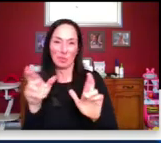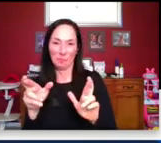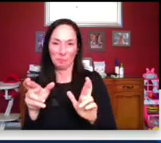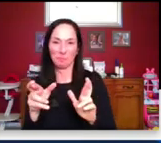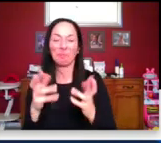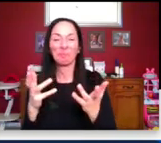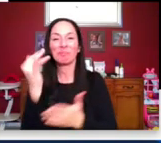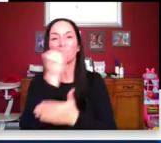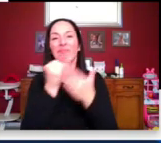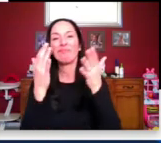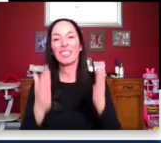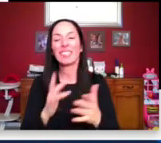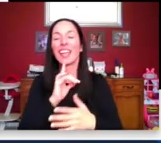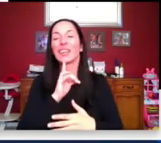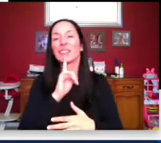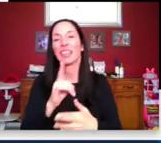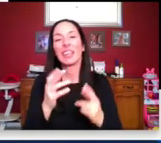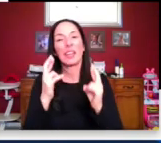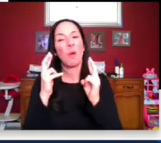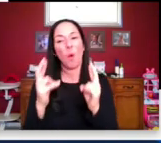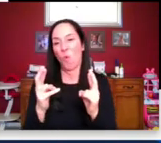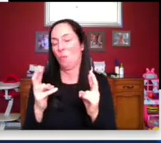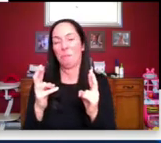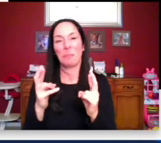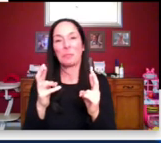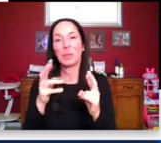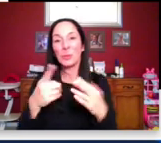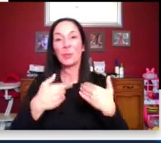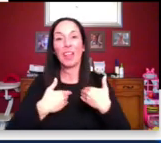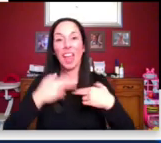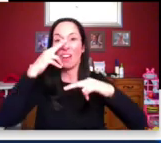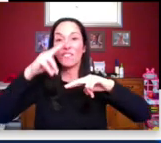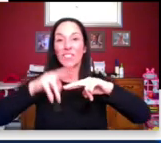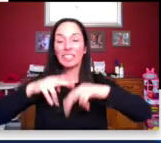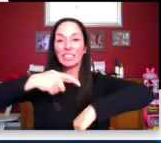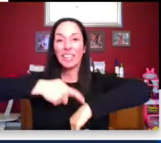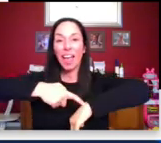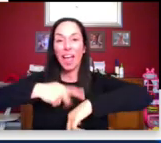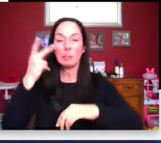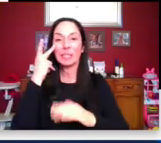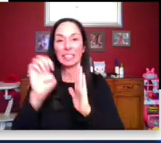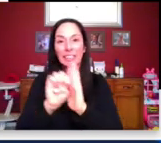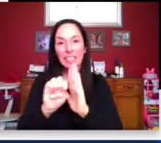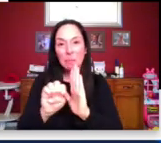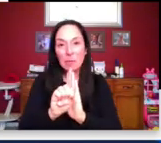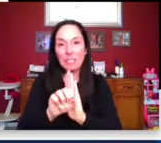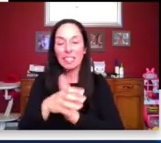So artists, I hope you had a fun time seeing some examples, and